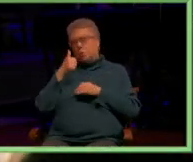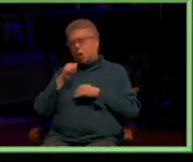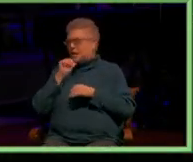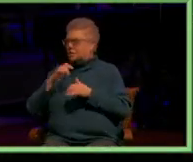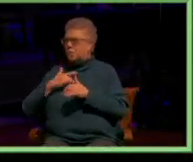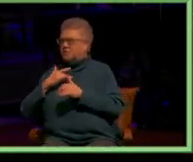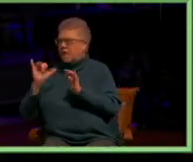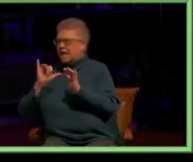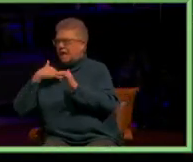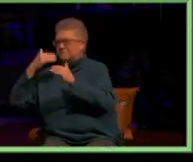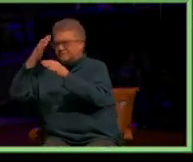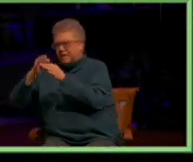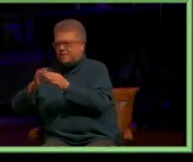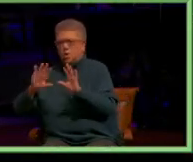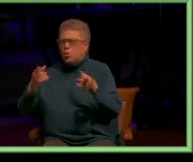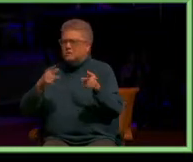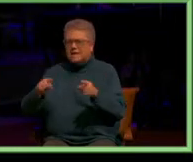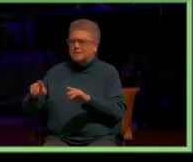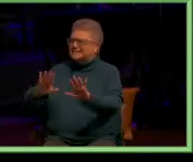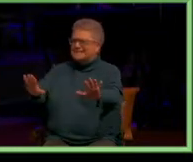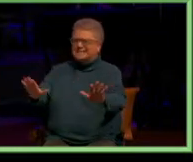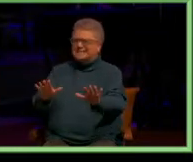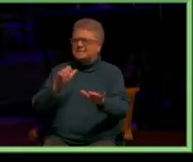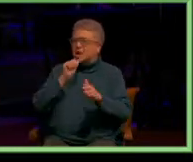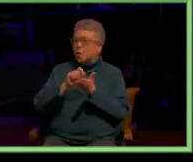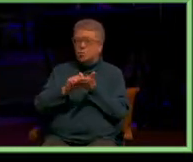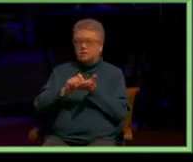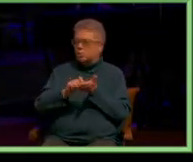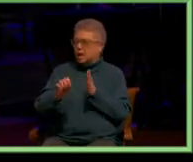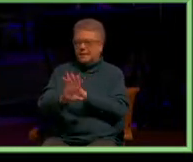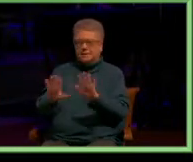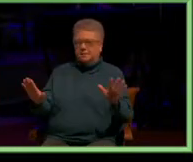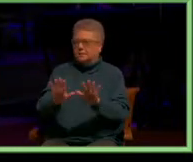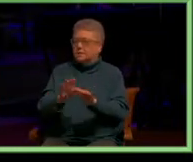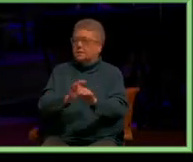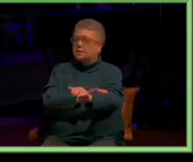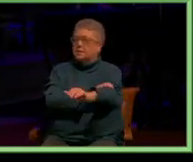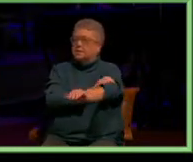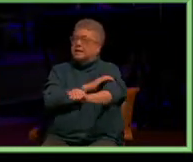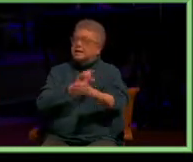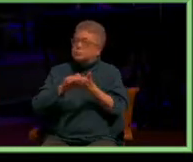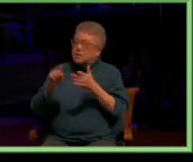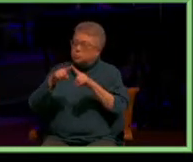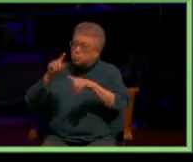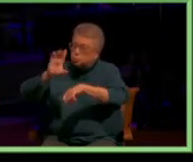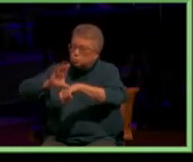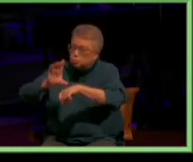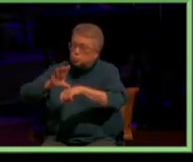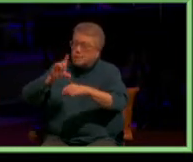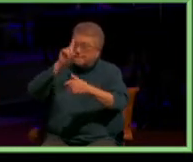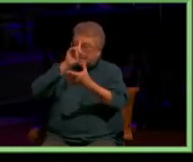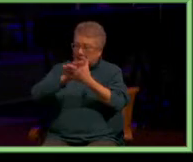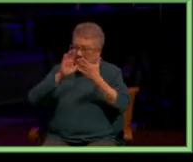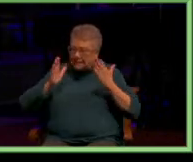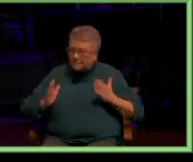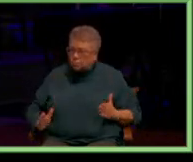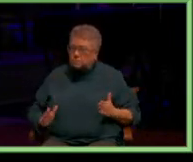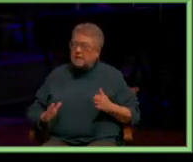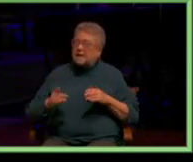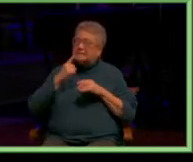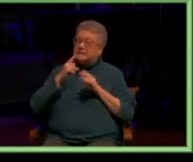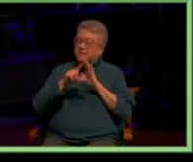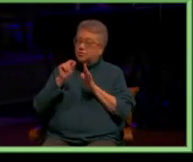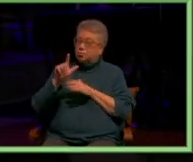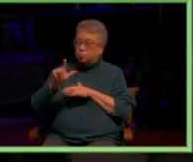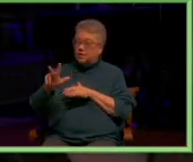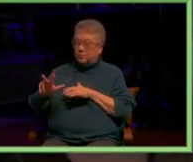feel like I have the faith. What has happened here? This is not what he's writing to. He's writing to the church. He's writing to believers. This is what he says in verse